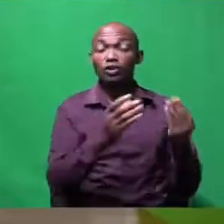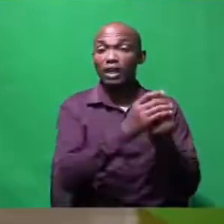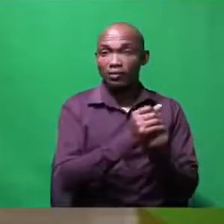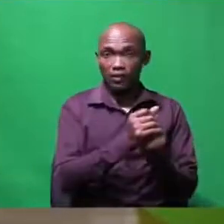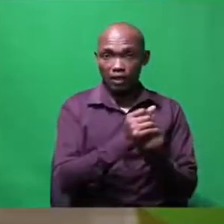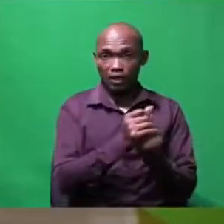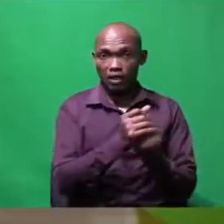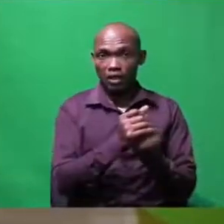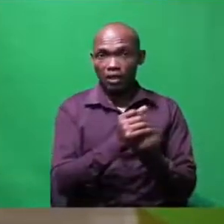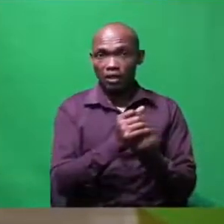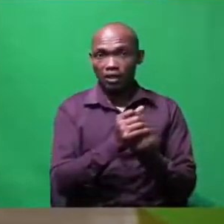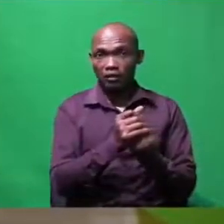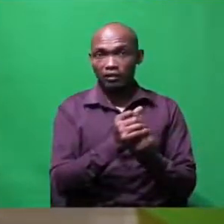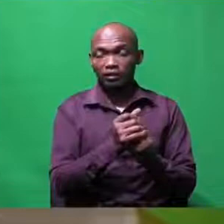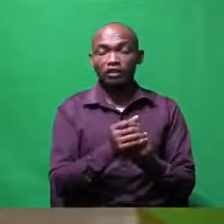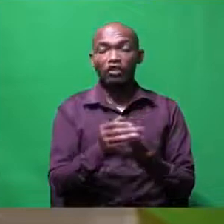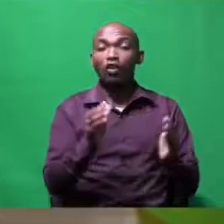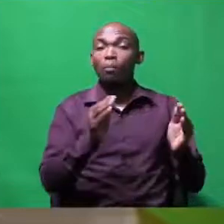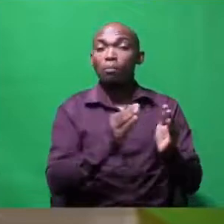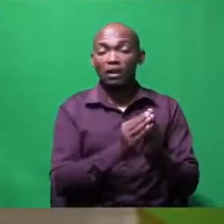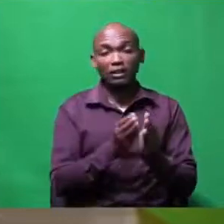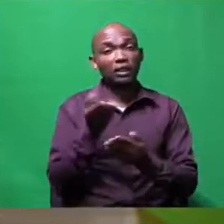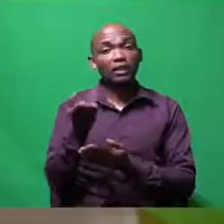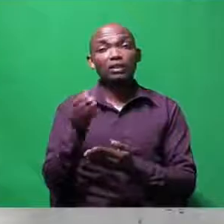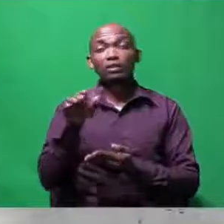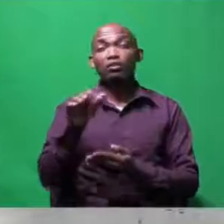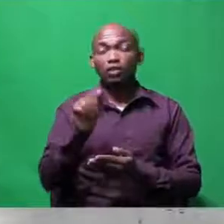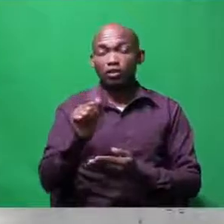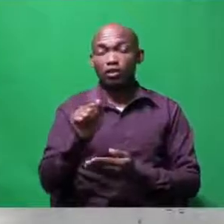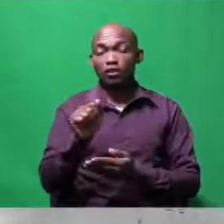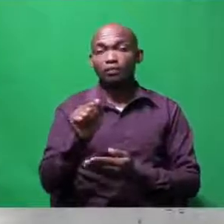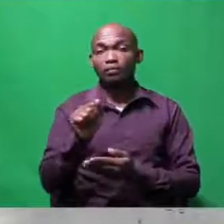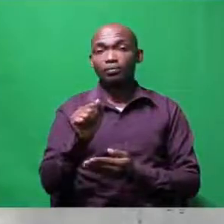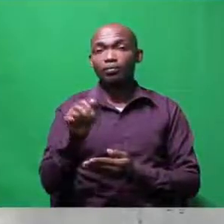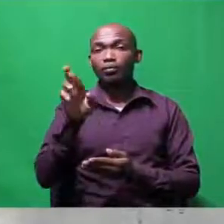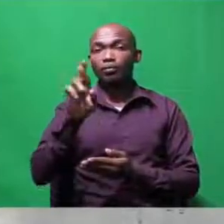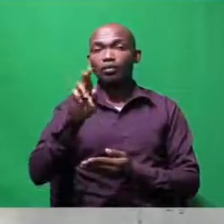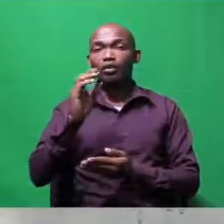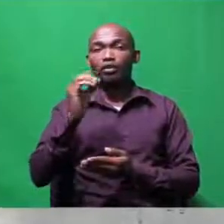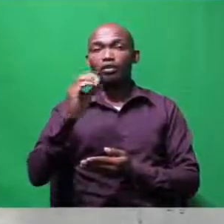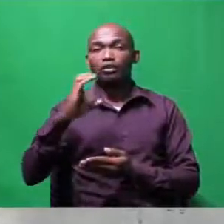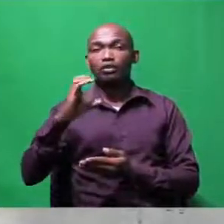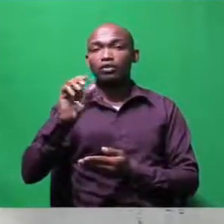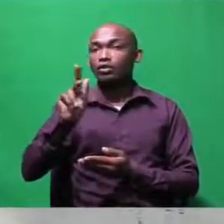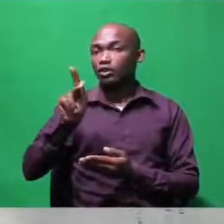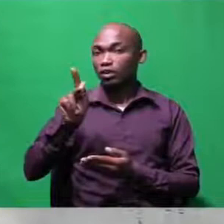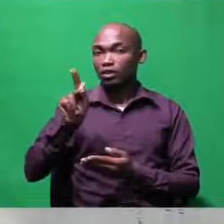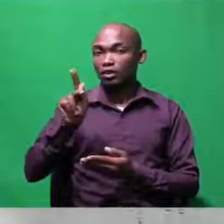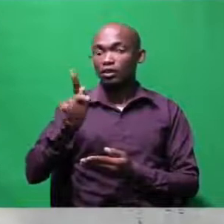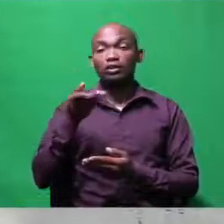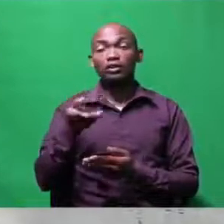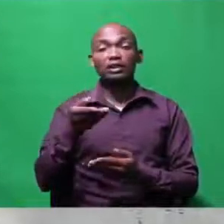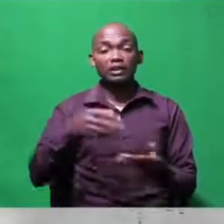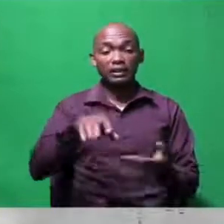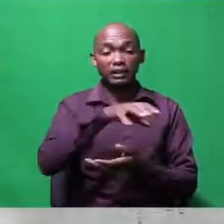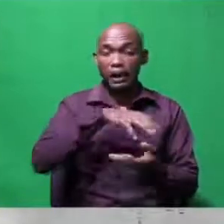in a lens and compacted, this we can call is a rock. So the rock is a